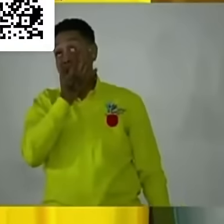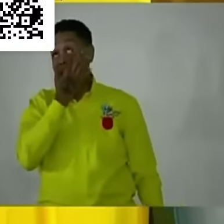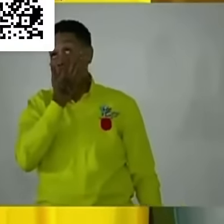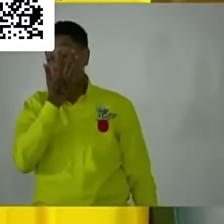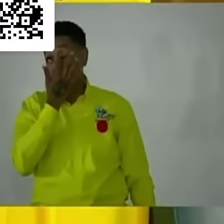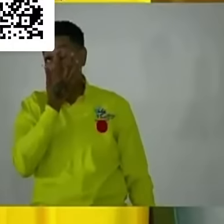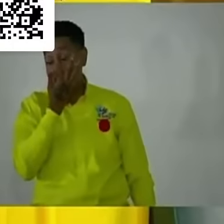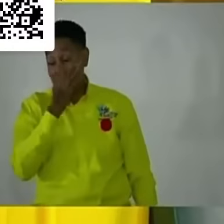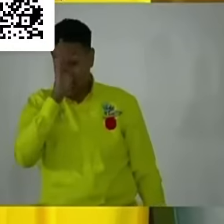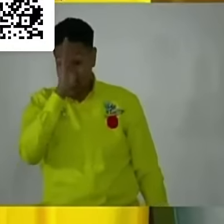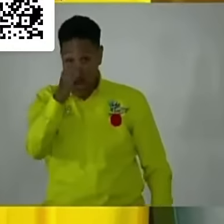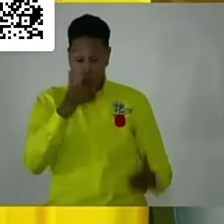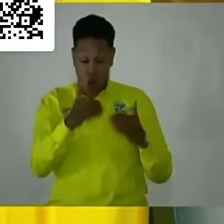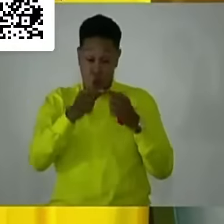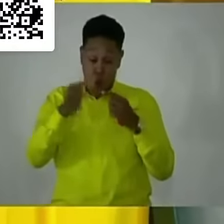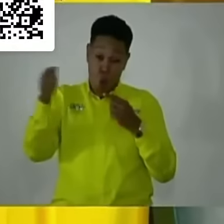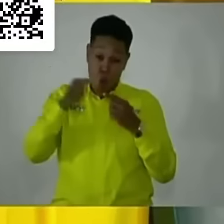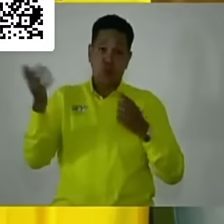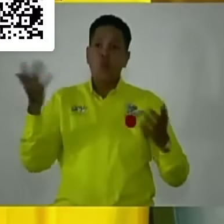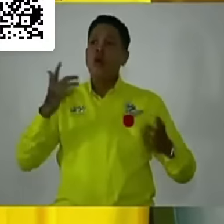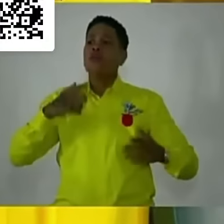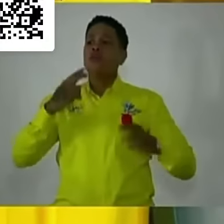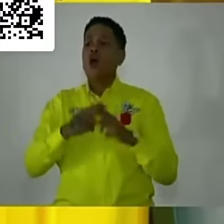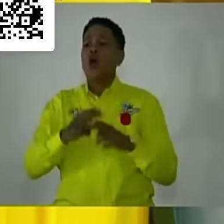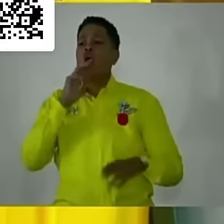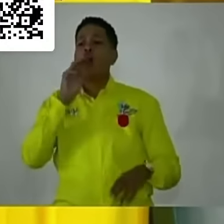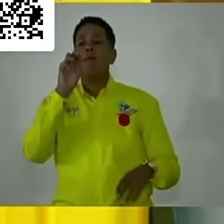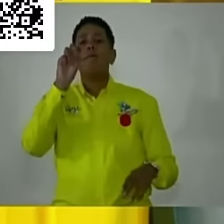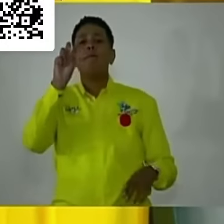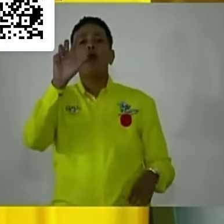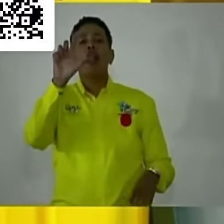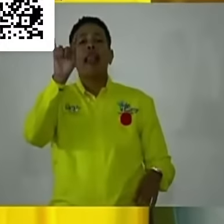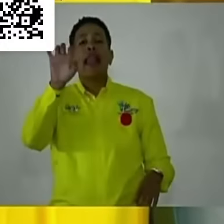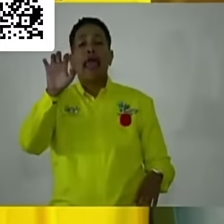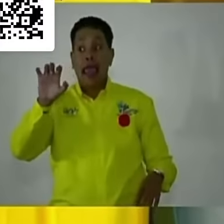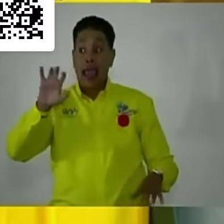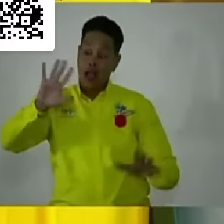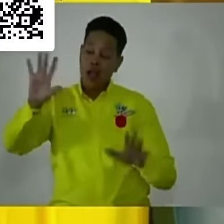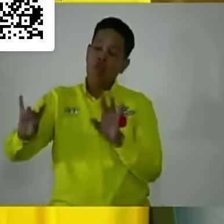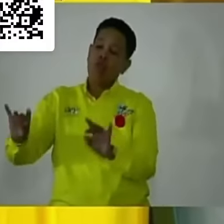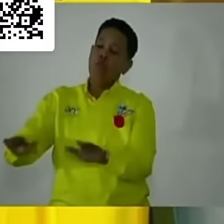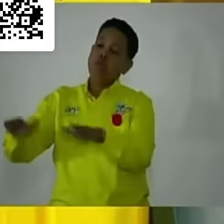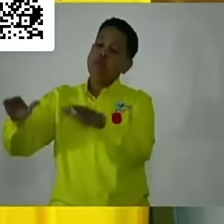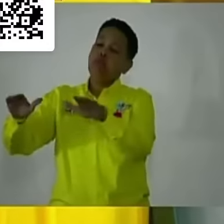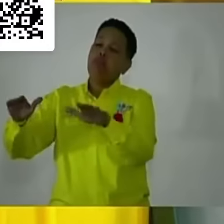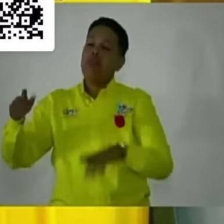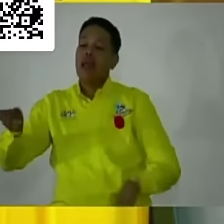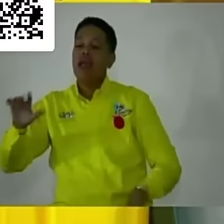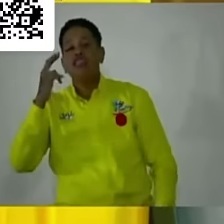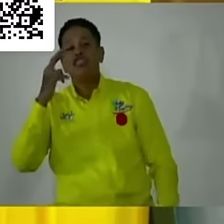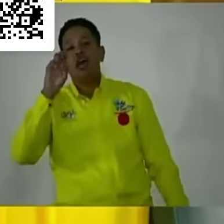direct proximity to what is called the Mud Lake. And at Charlemont,